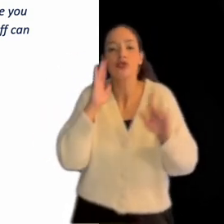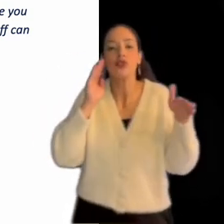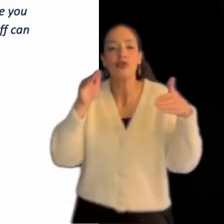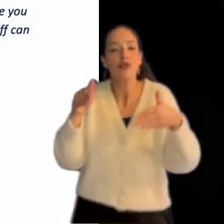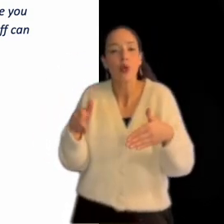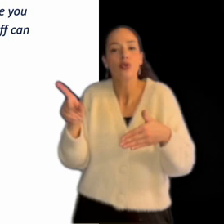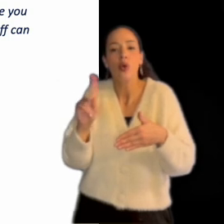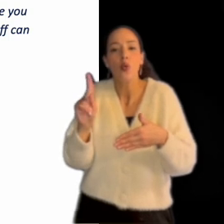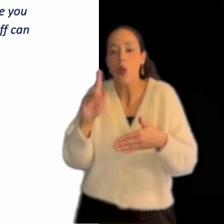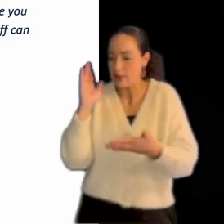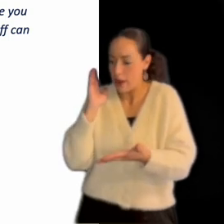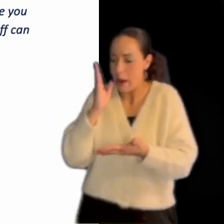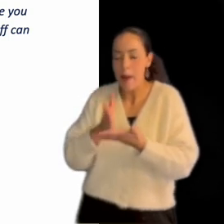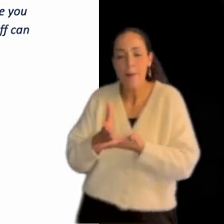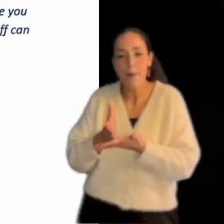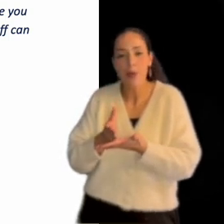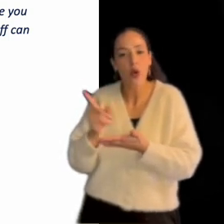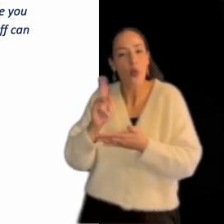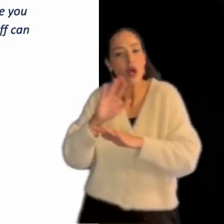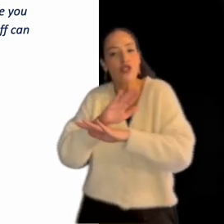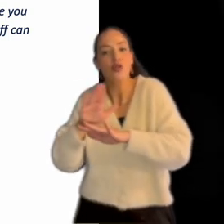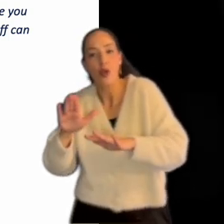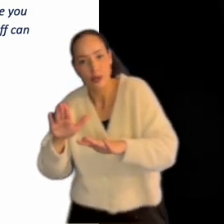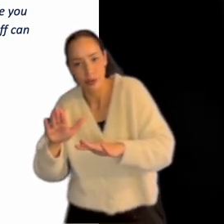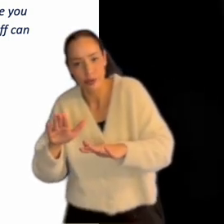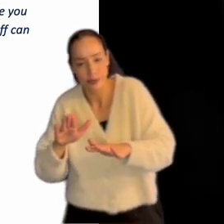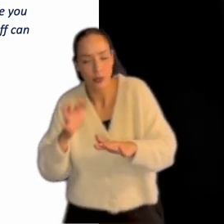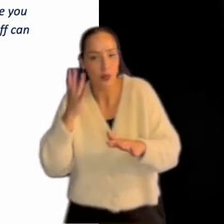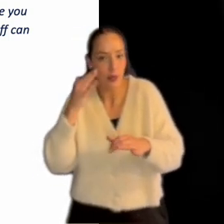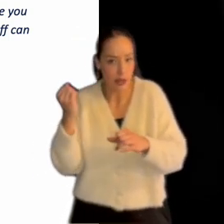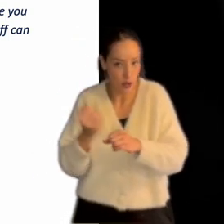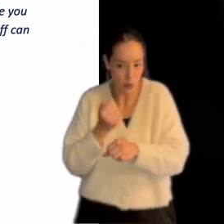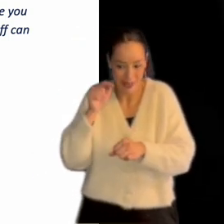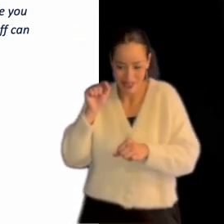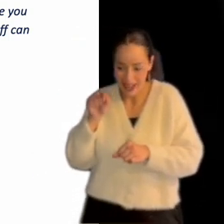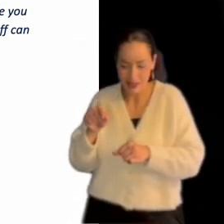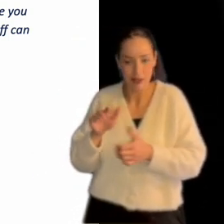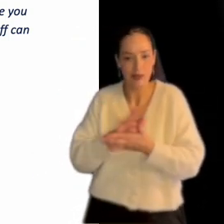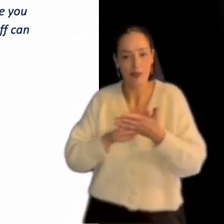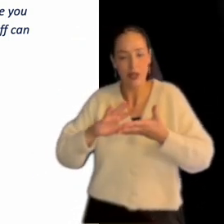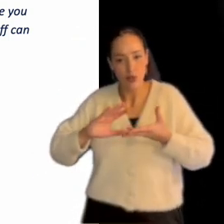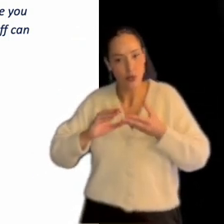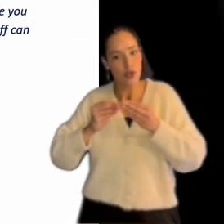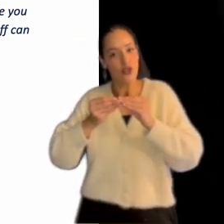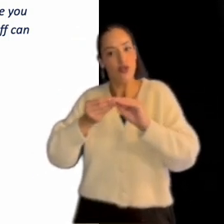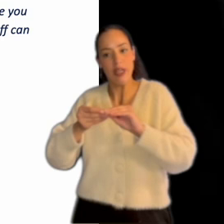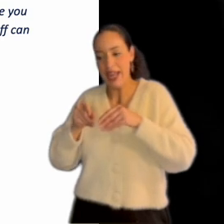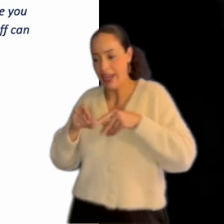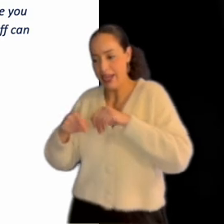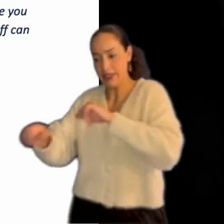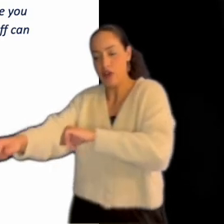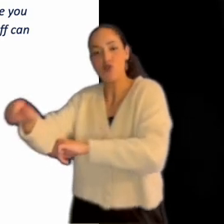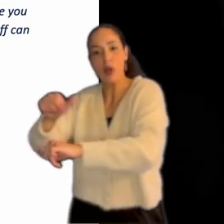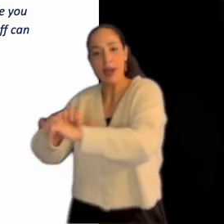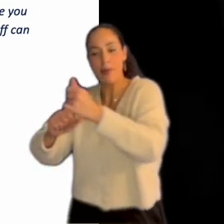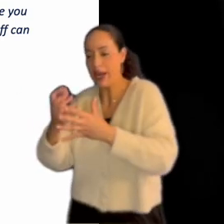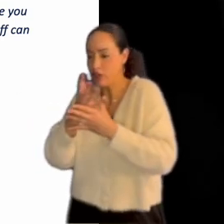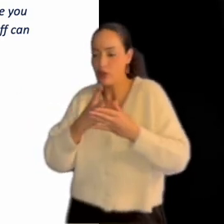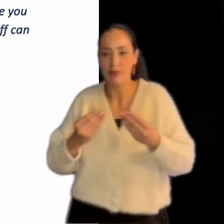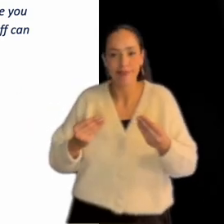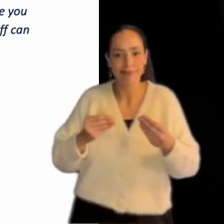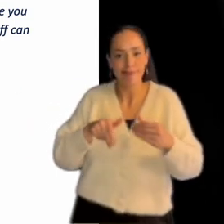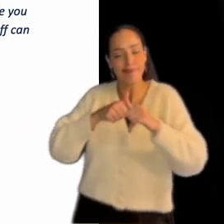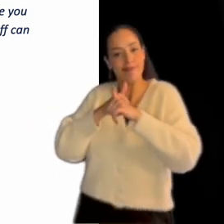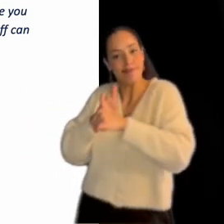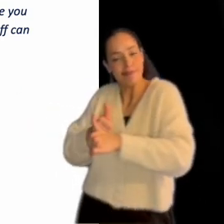not. In doing so, we construct a way back which is easy to locate, navigate, and accompanied by support, delivered by